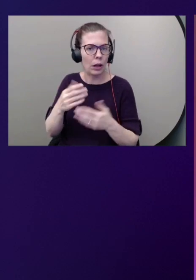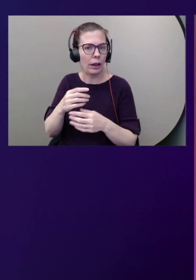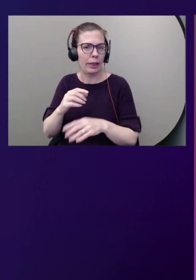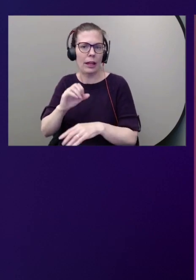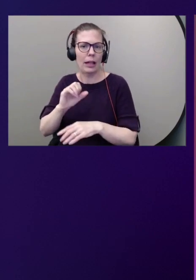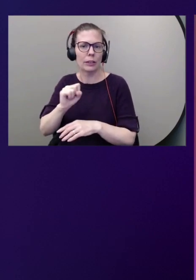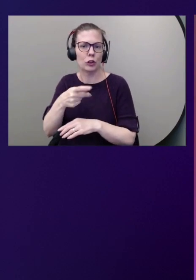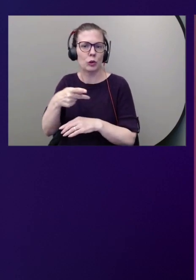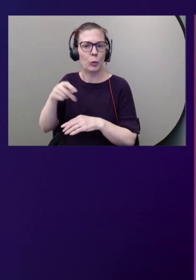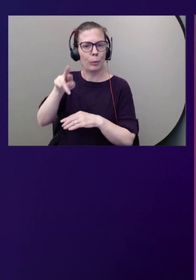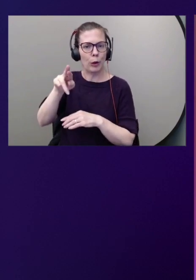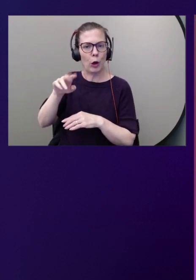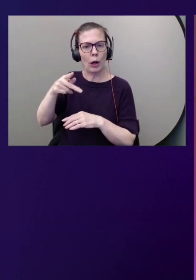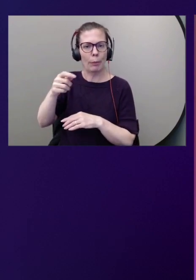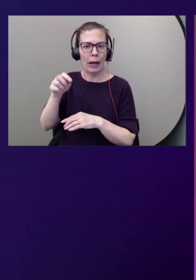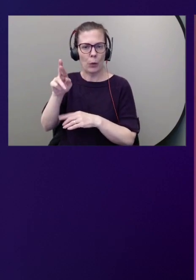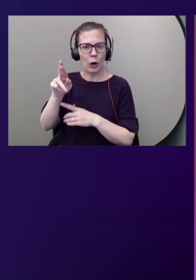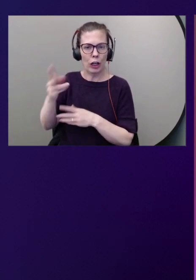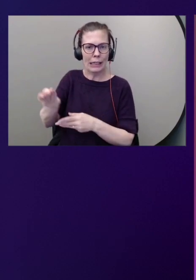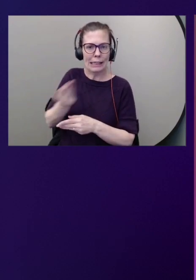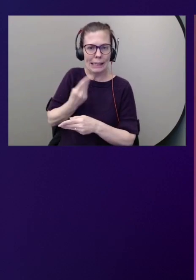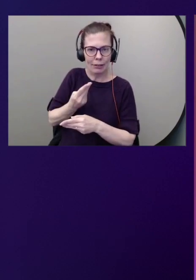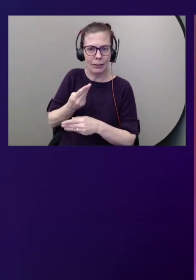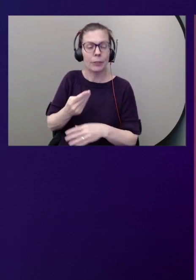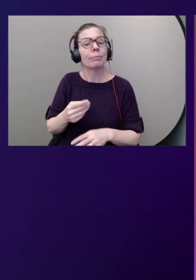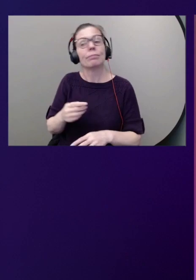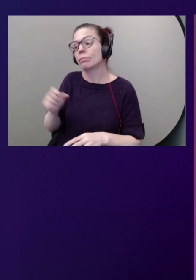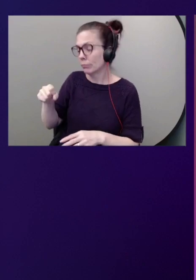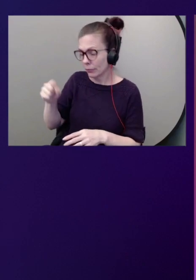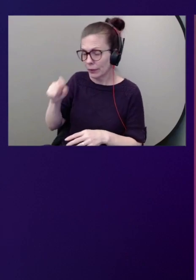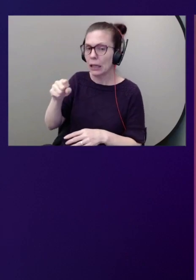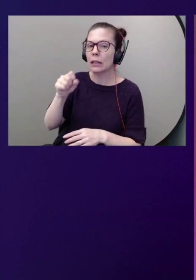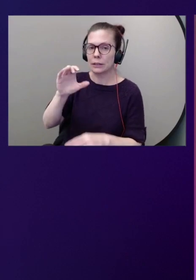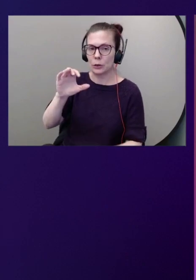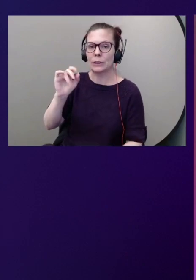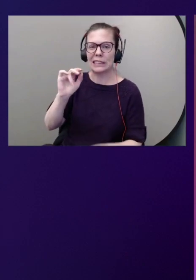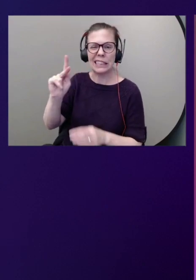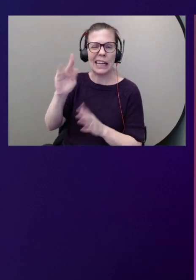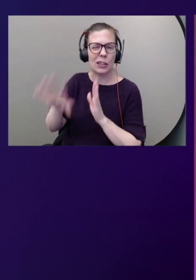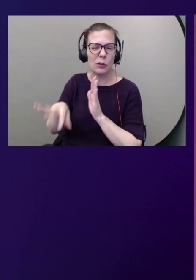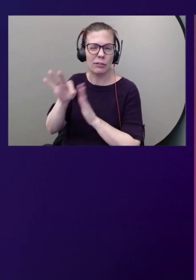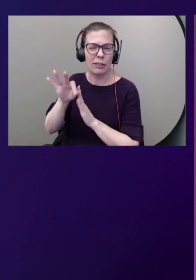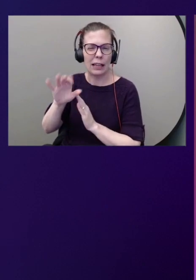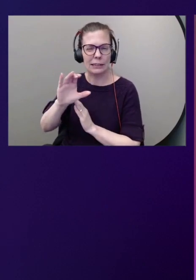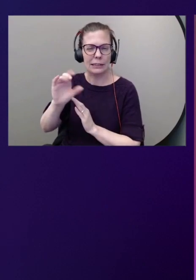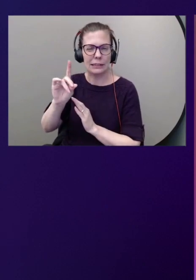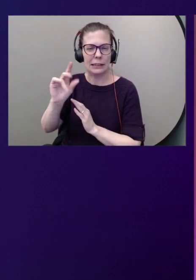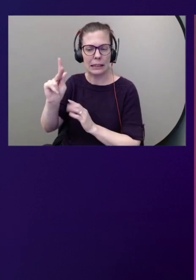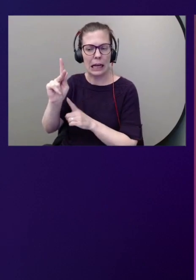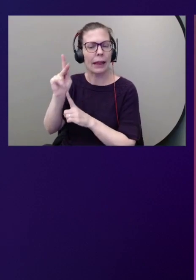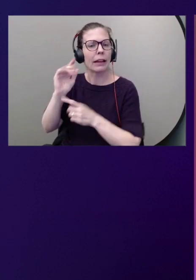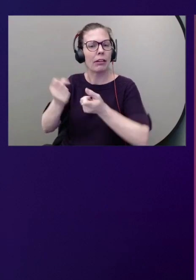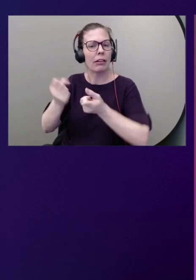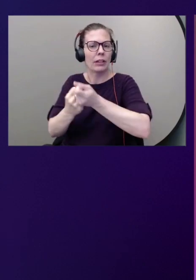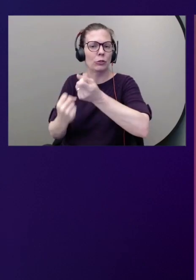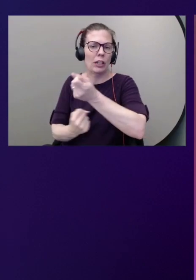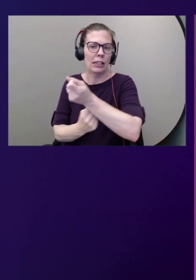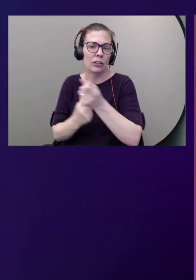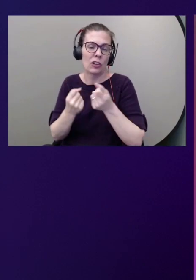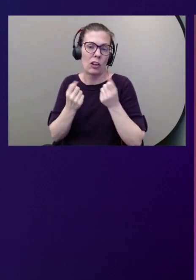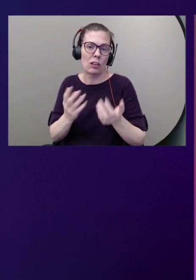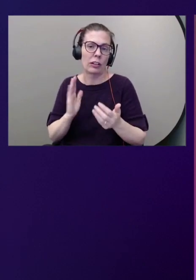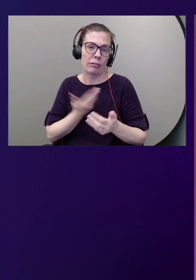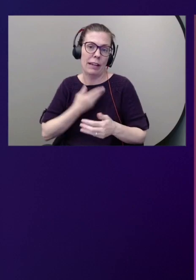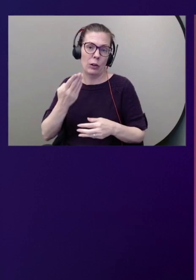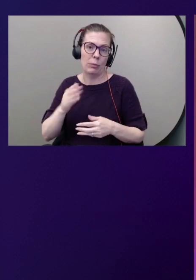me? Yeah, no, absolutely. So yeah, CDK, and you'll find CDK is the foundation of a lot of our blueprints in Code